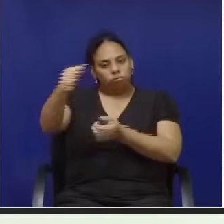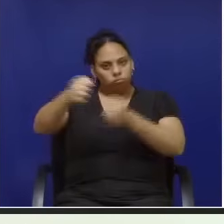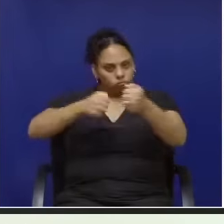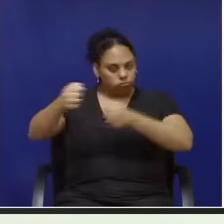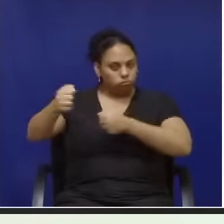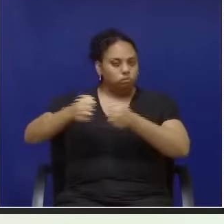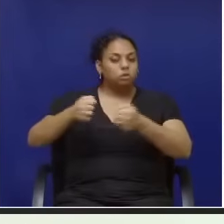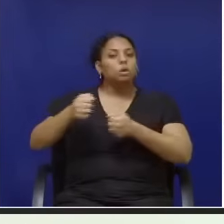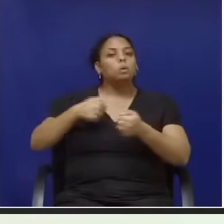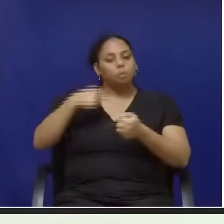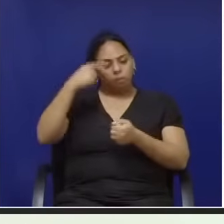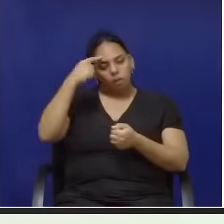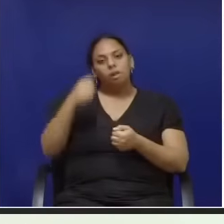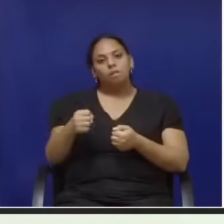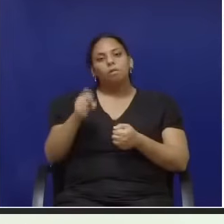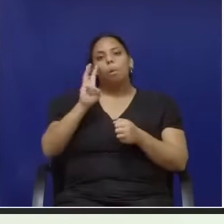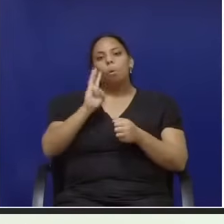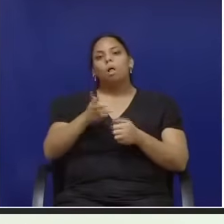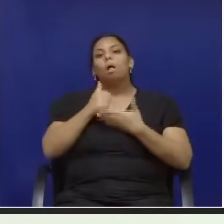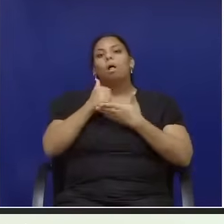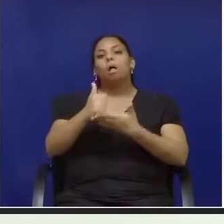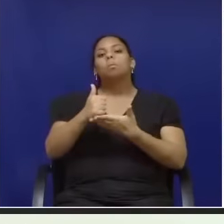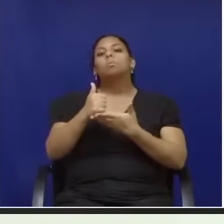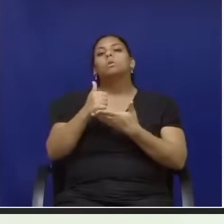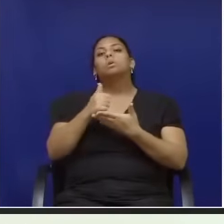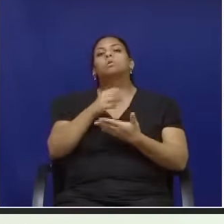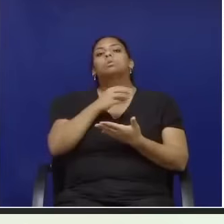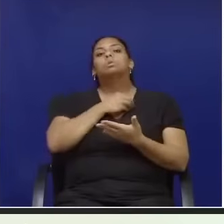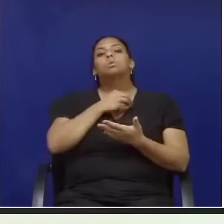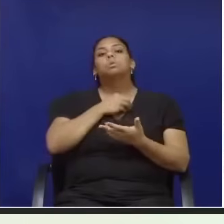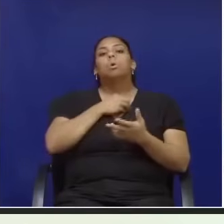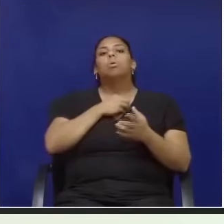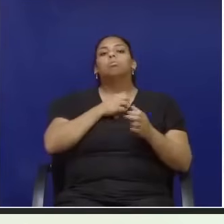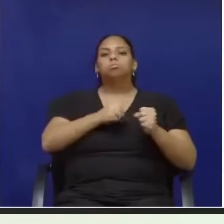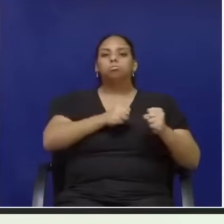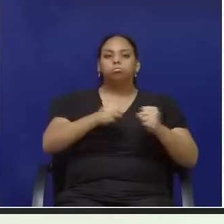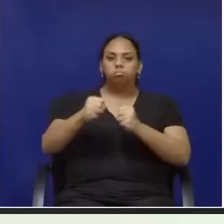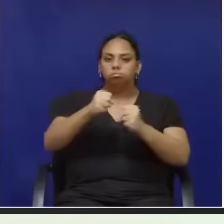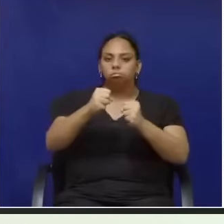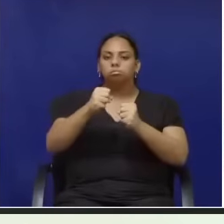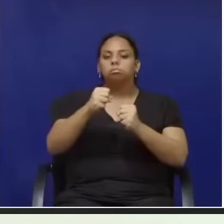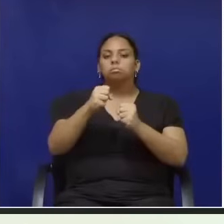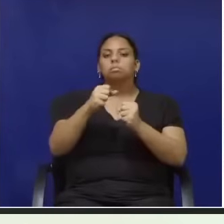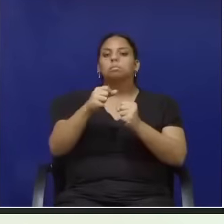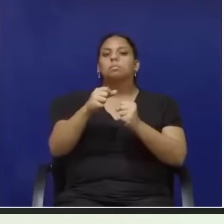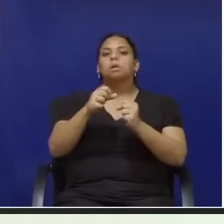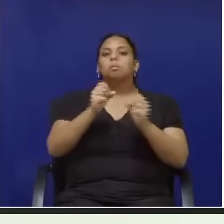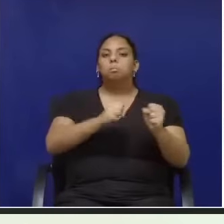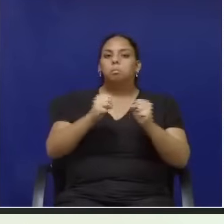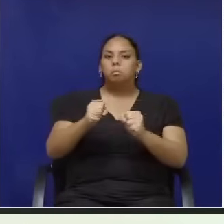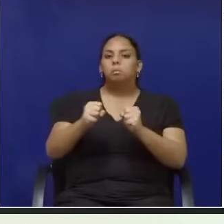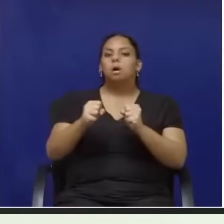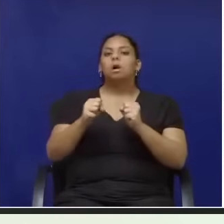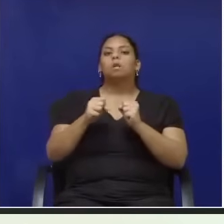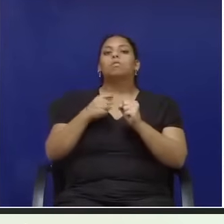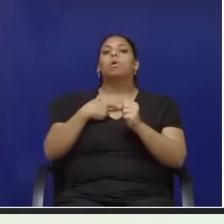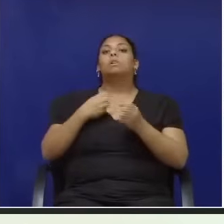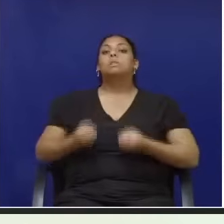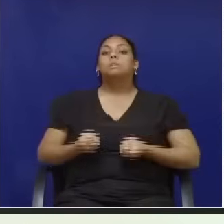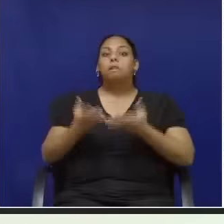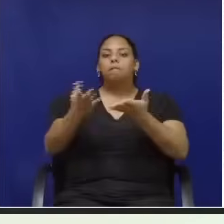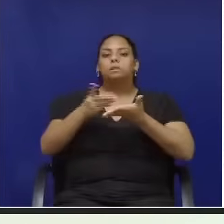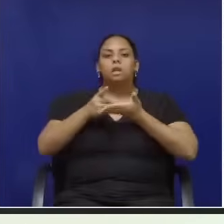will assist in stabilizing the organization and ensuring that service delivery is not affected by